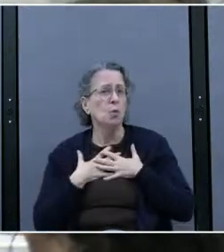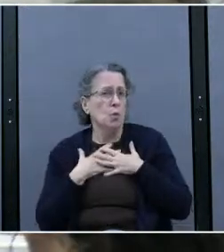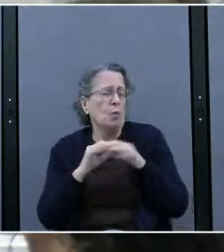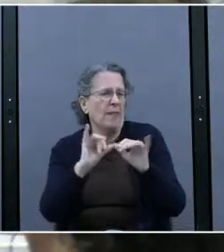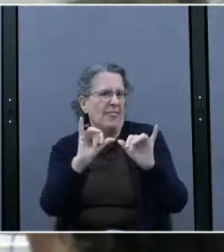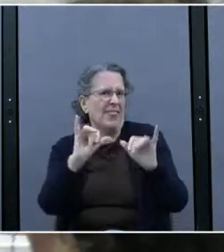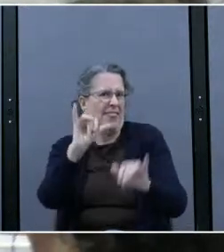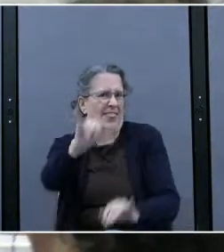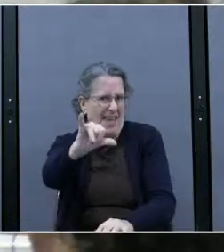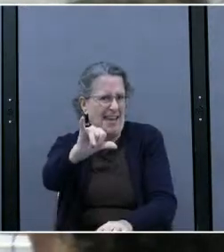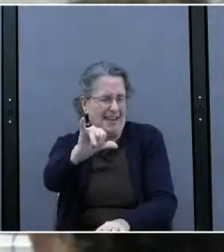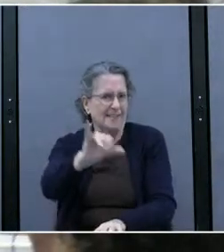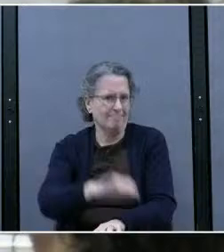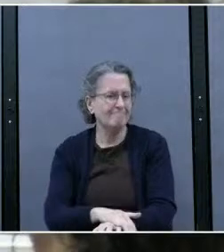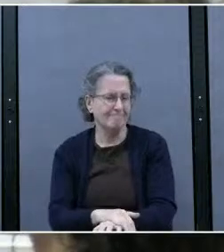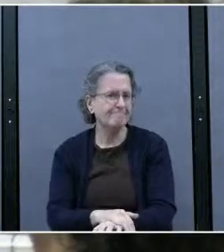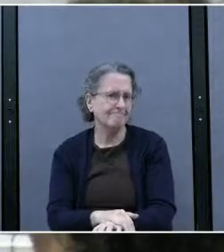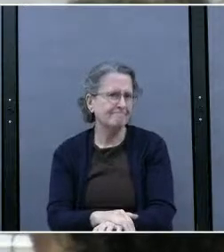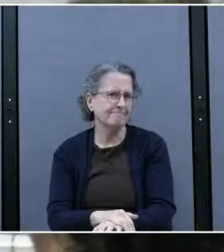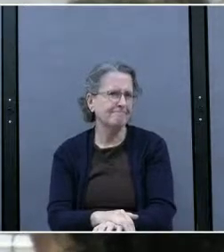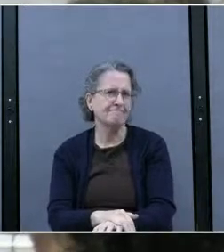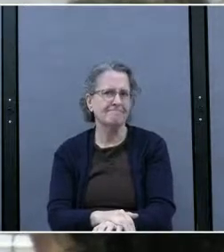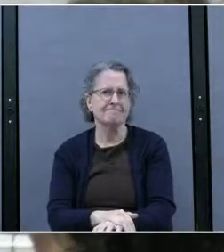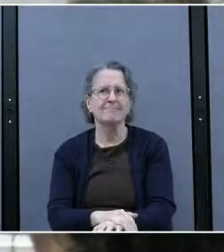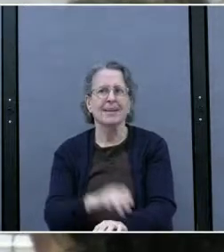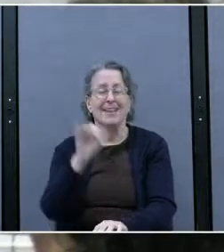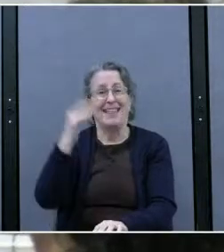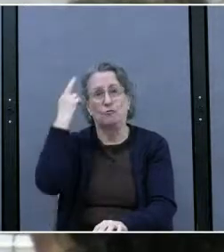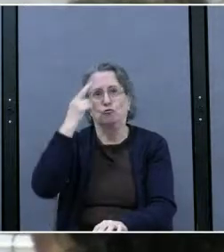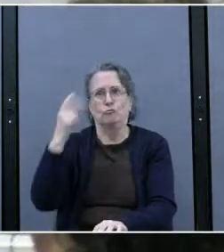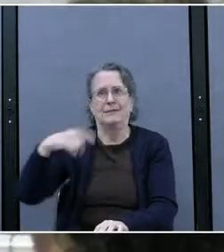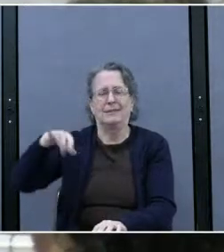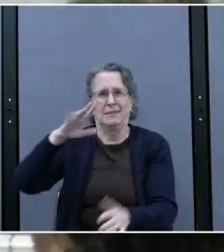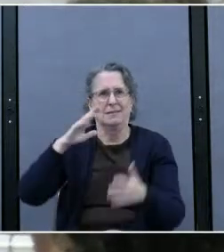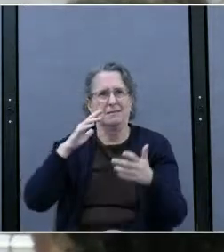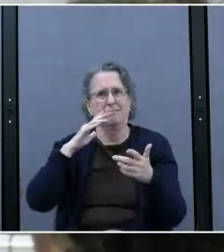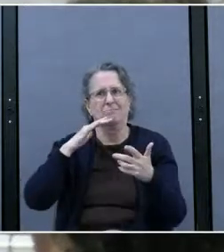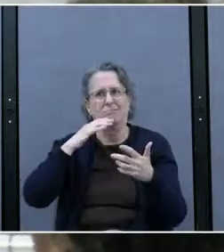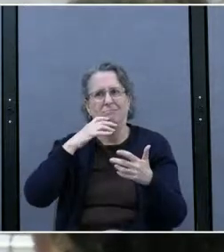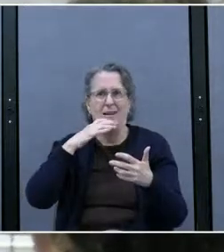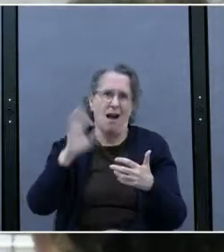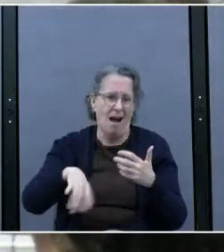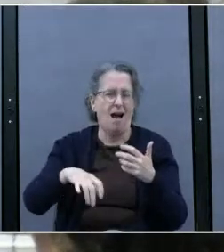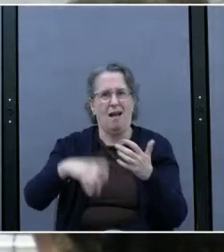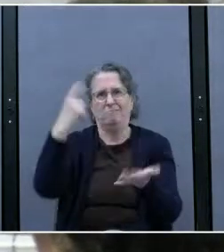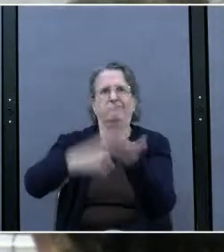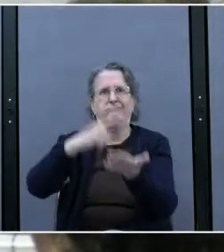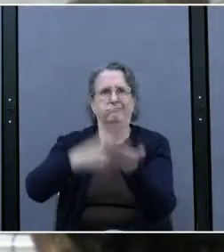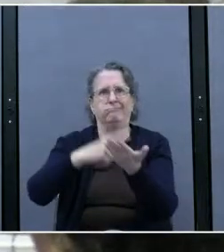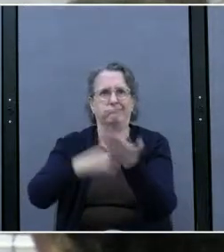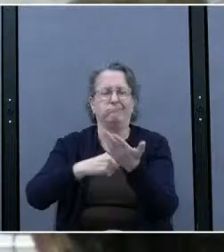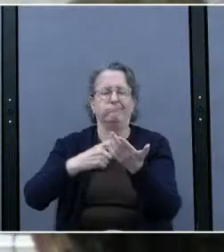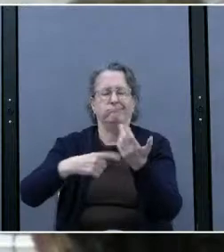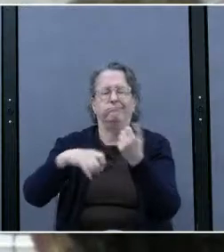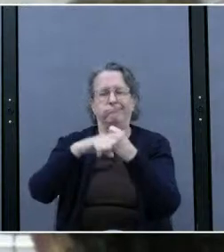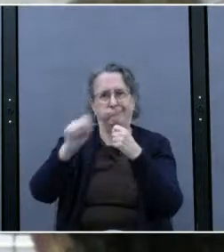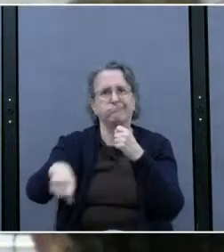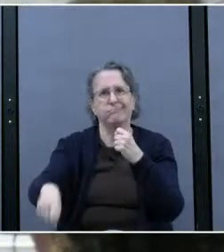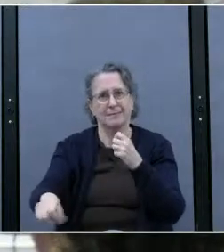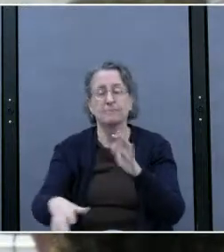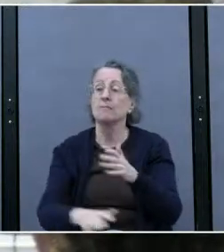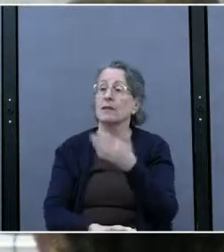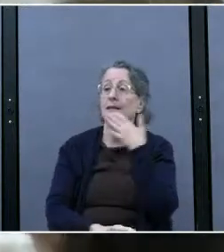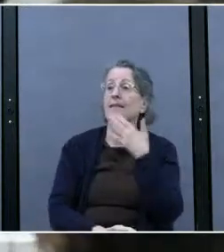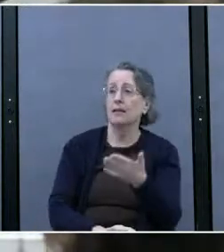and why that feels so shocking. To be able to see what other mechanisms we can lean on would be helpful. Yeah, thank